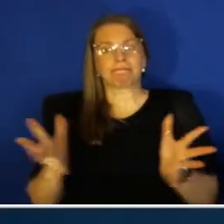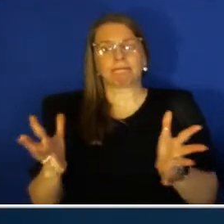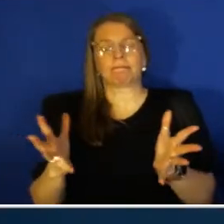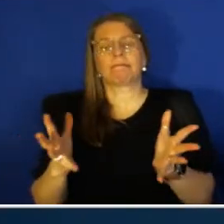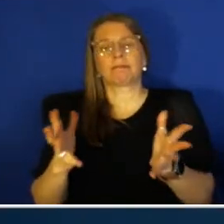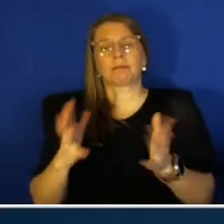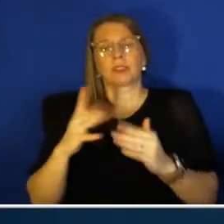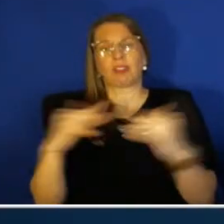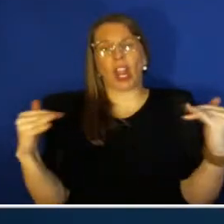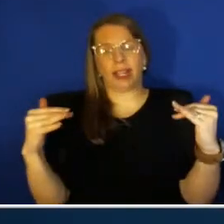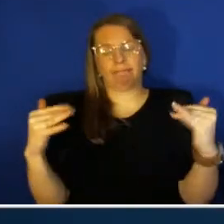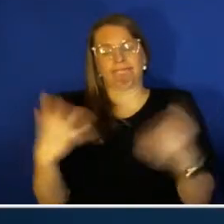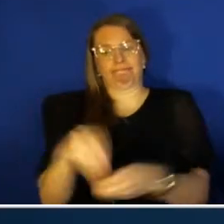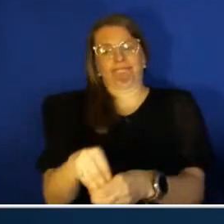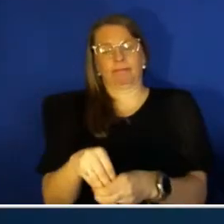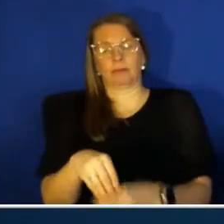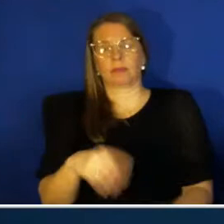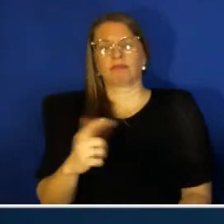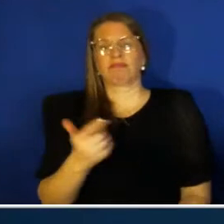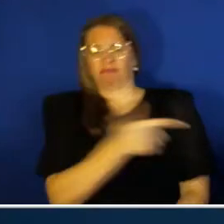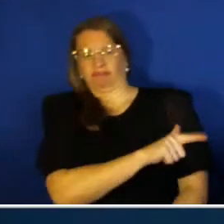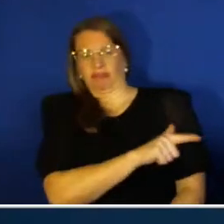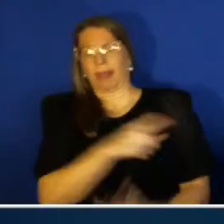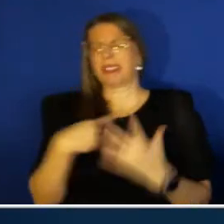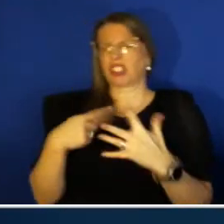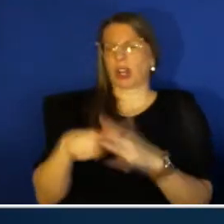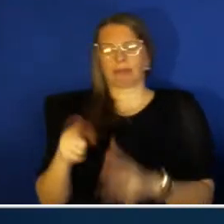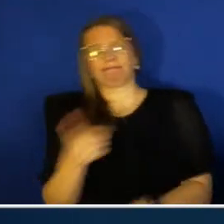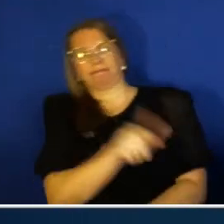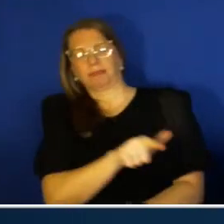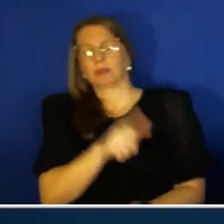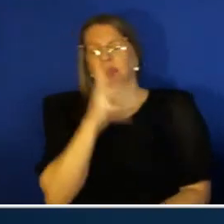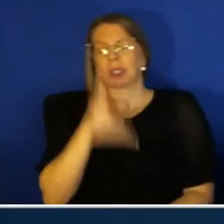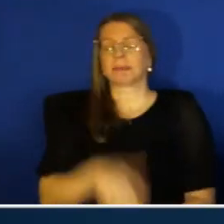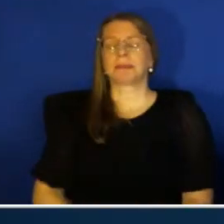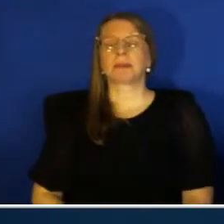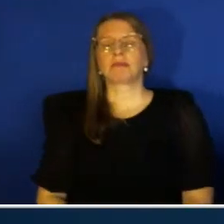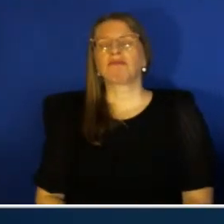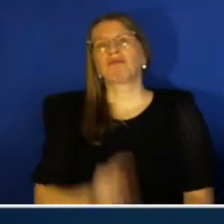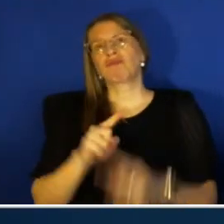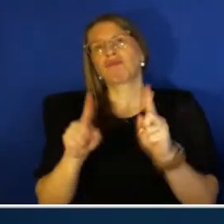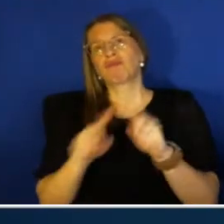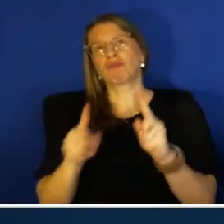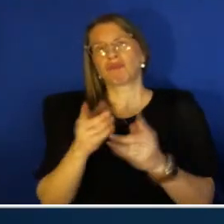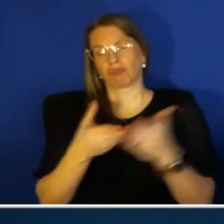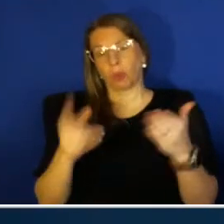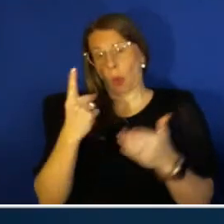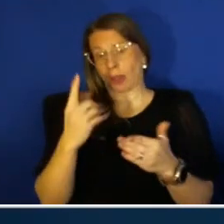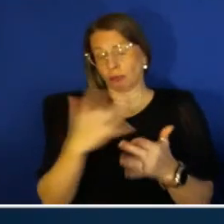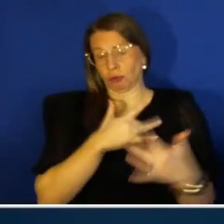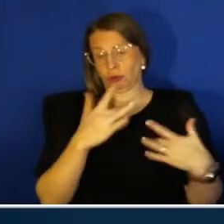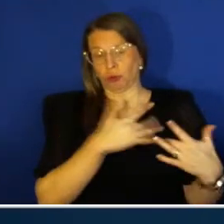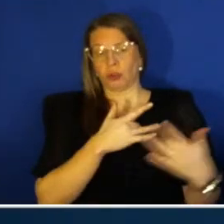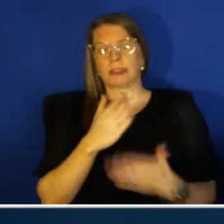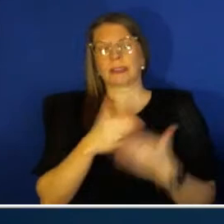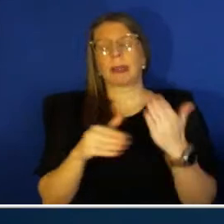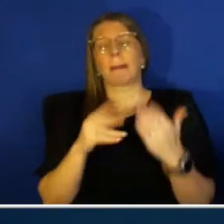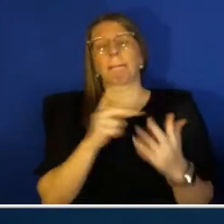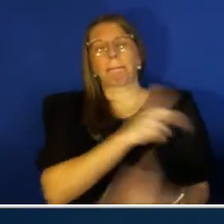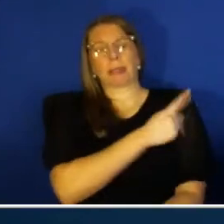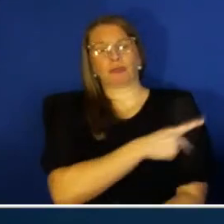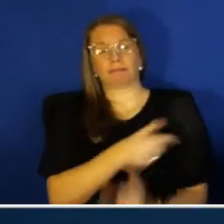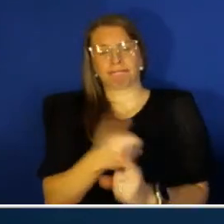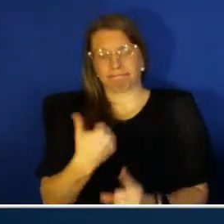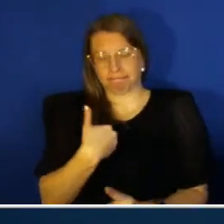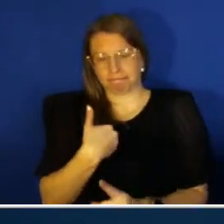pass it over to Dinesh as well. So there's a variety of things. I think one of the concerns that some patients have